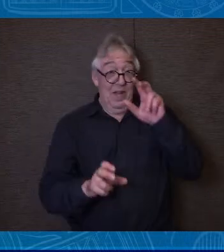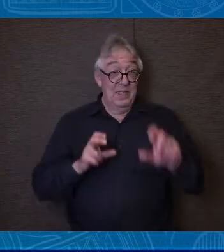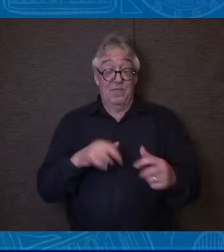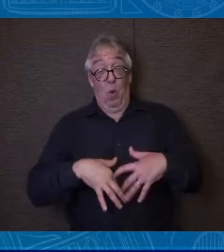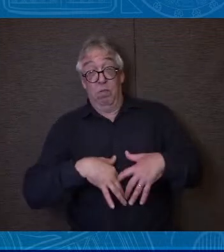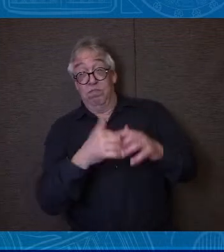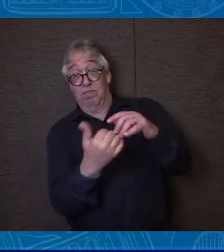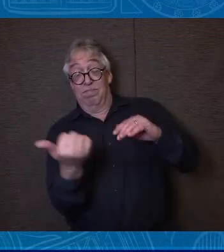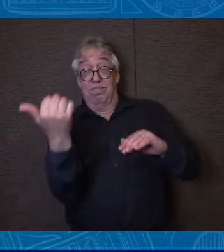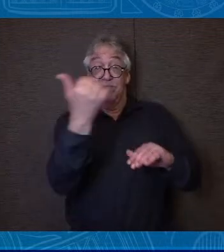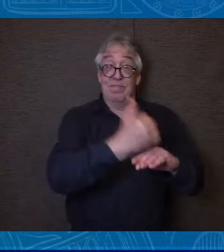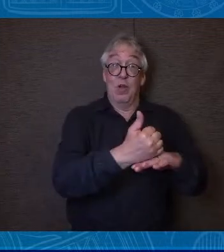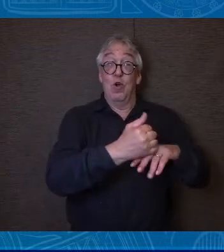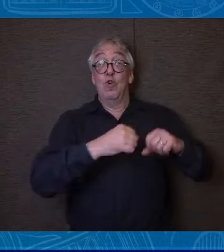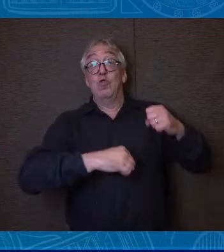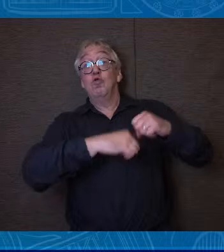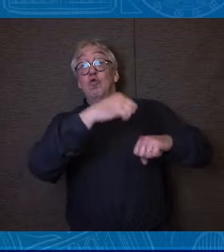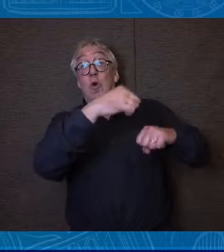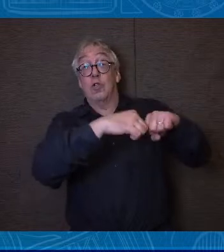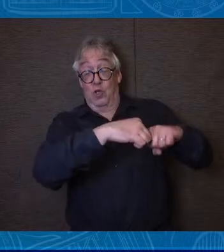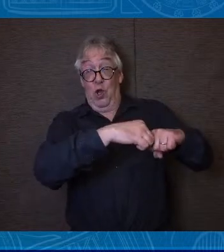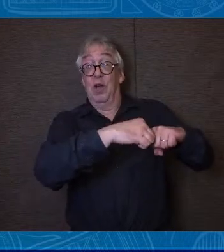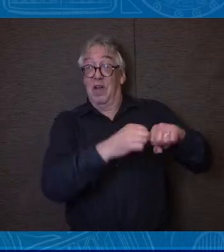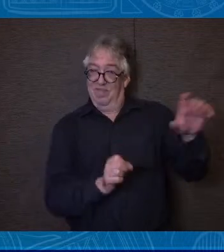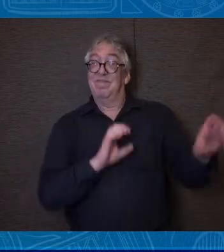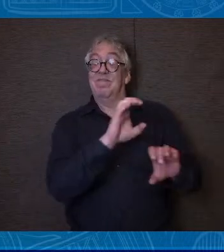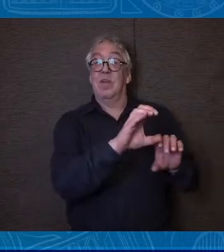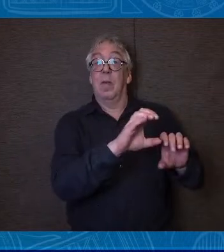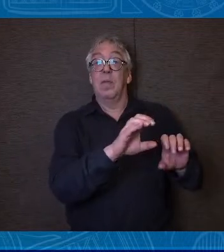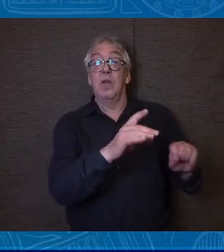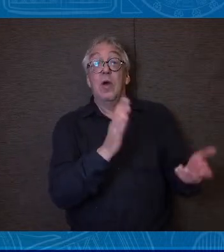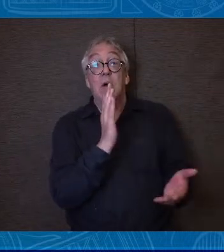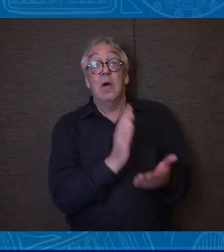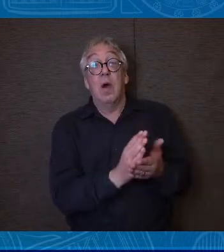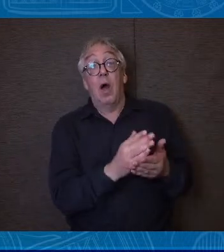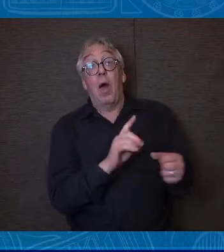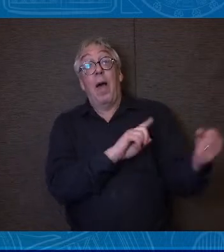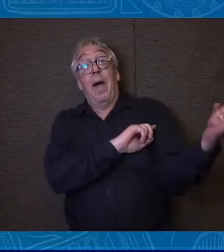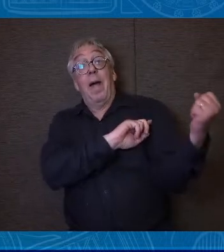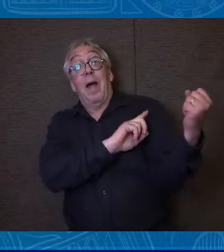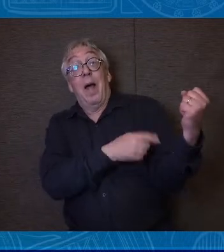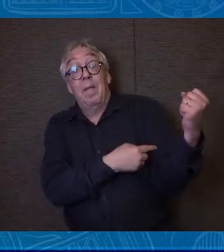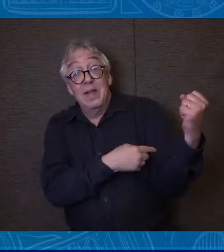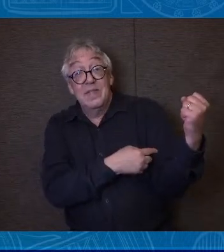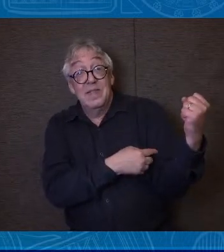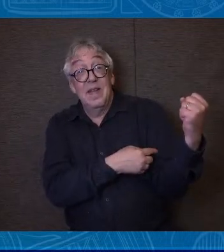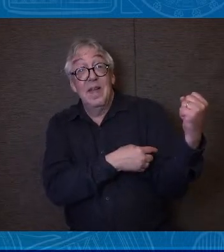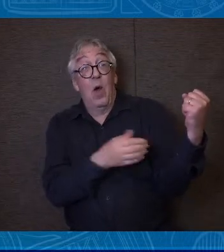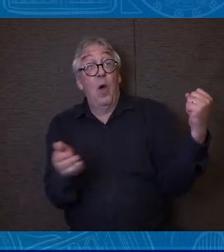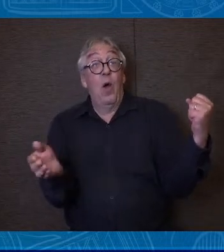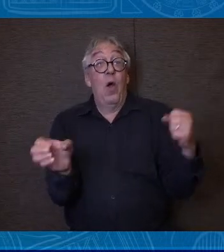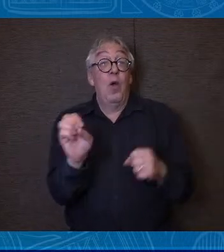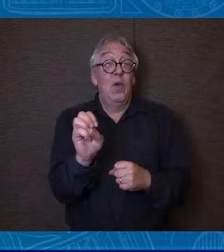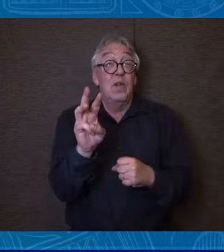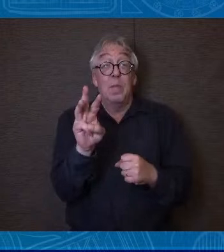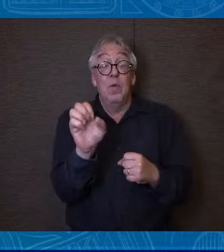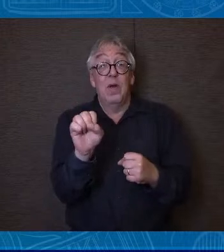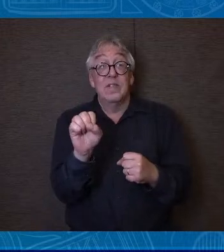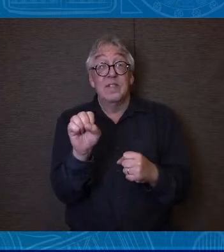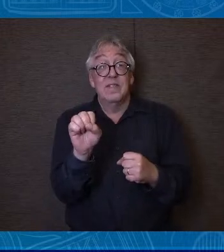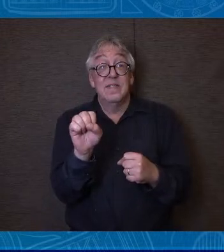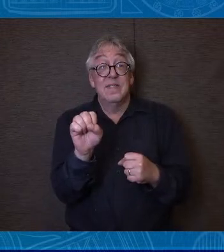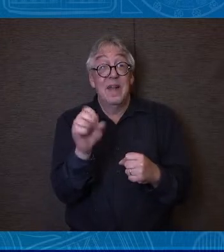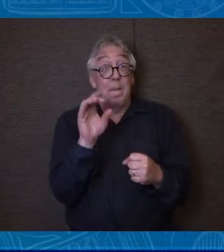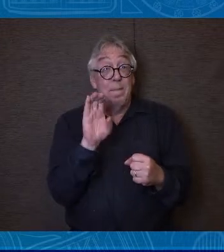often we don't invest much on capacities and the foundational elements of early warning systems. So in